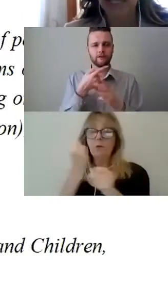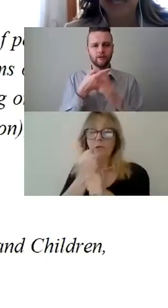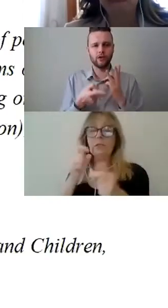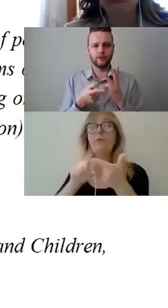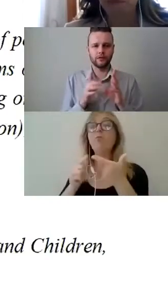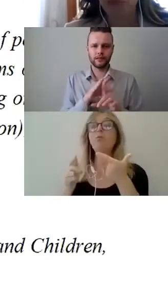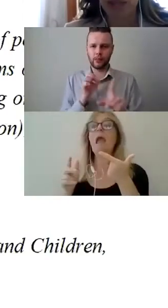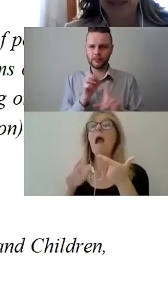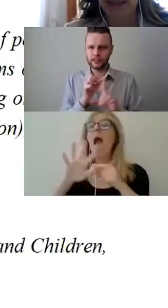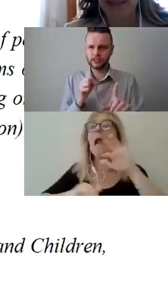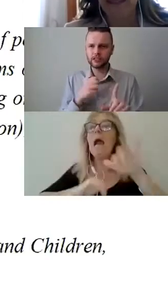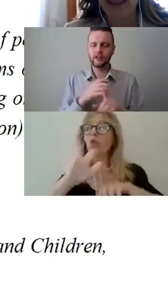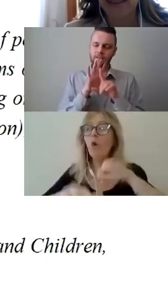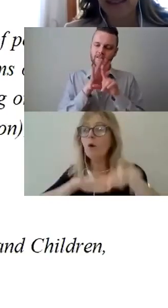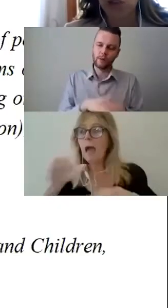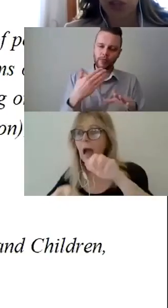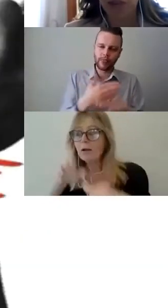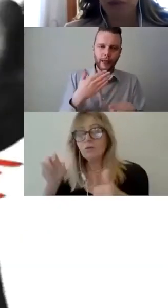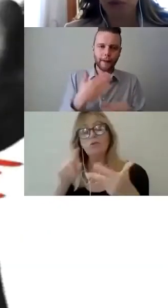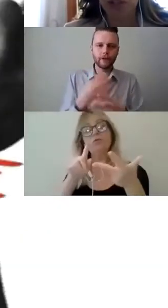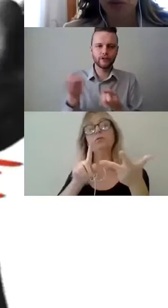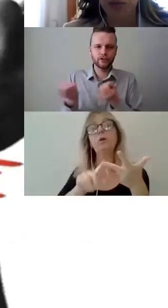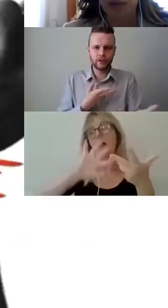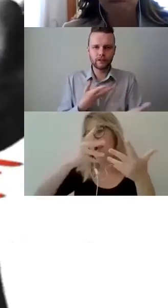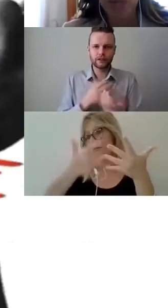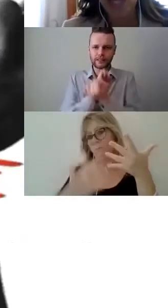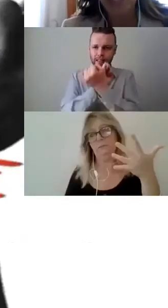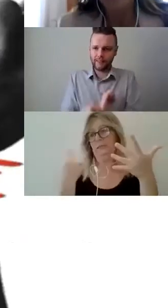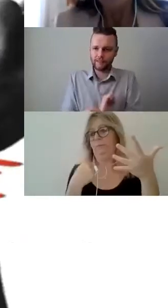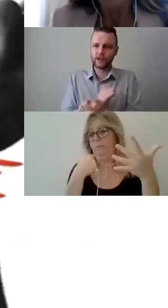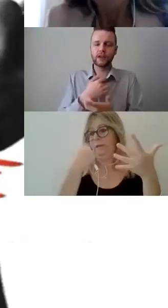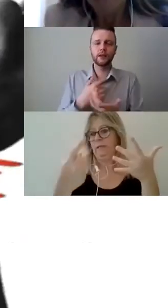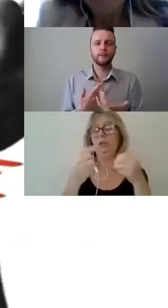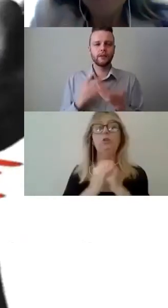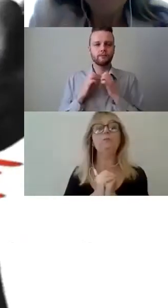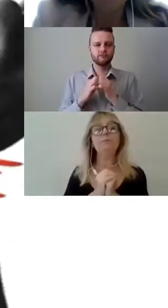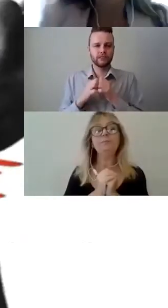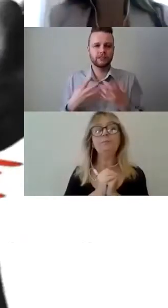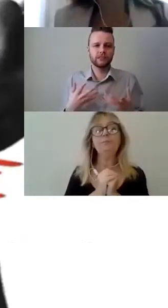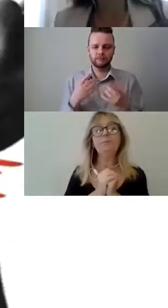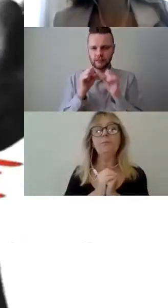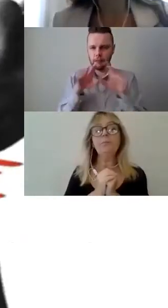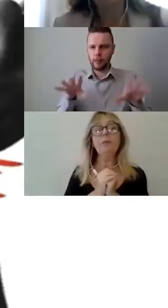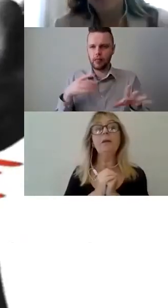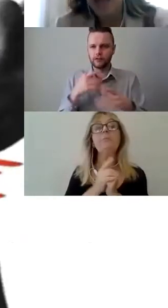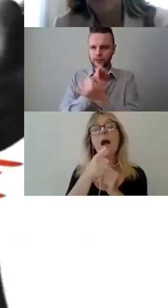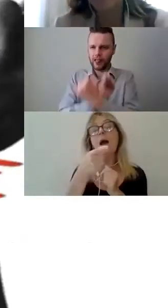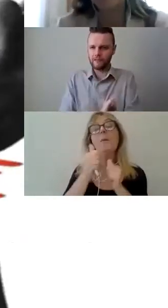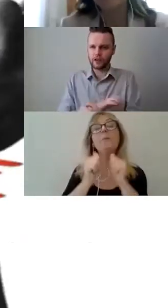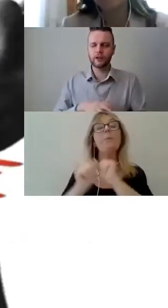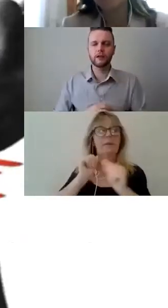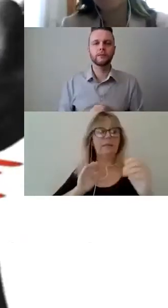exploitation, forced labor or services, slavery or practices of similar to slavery,